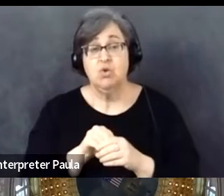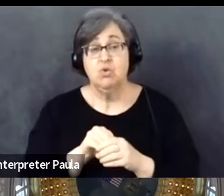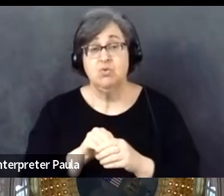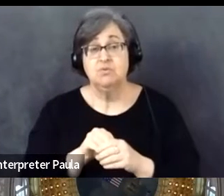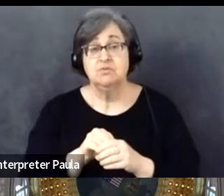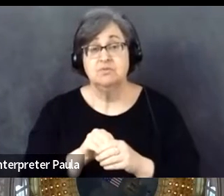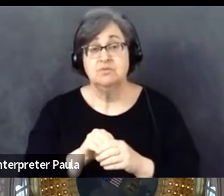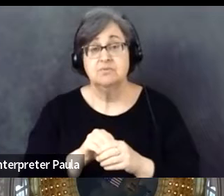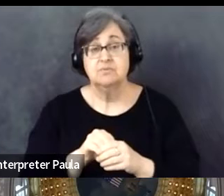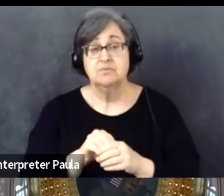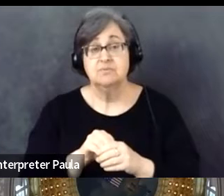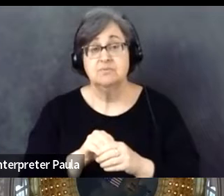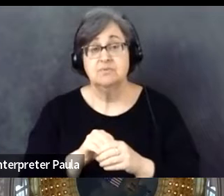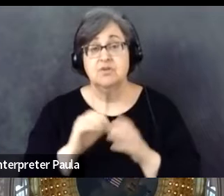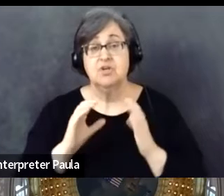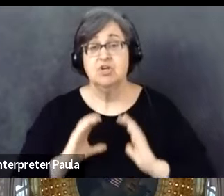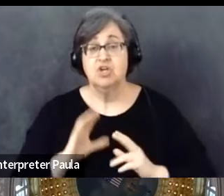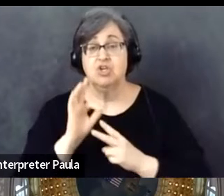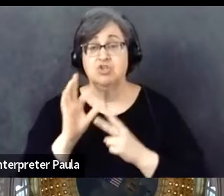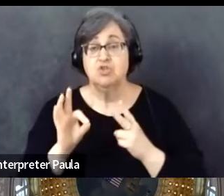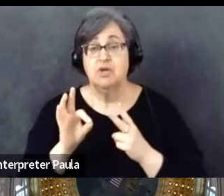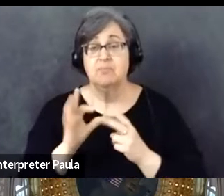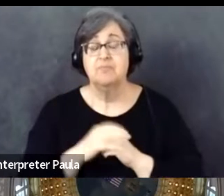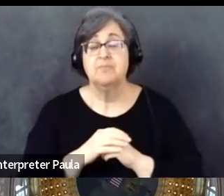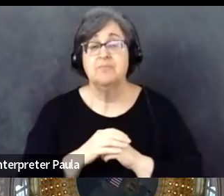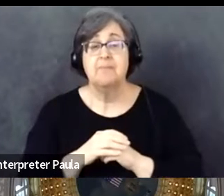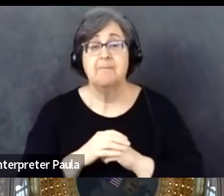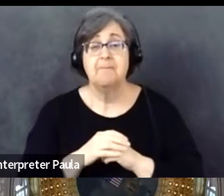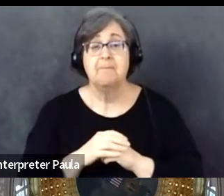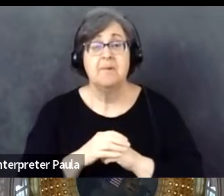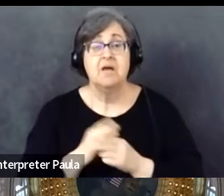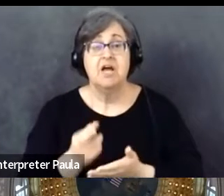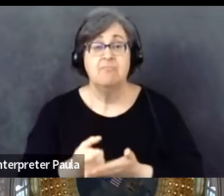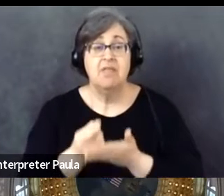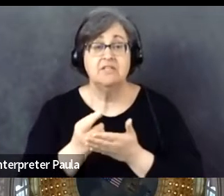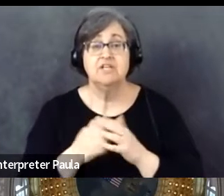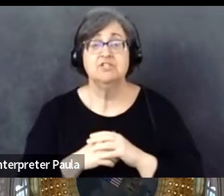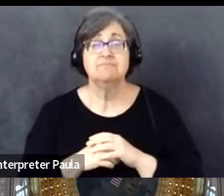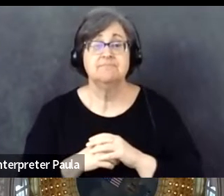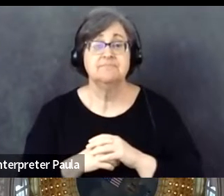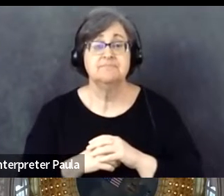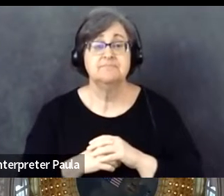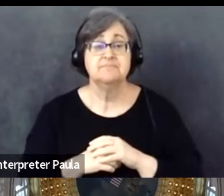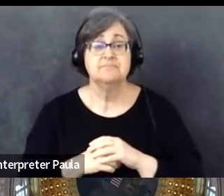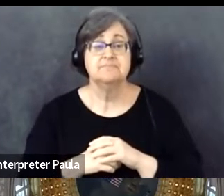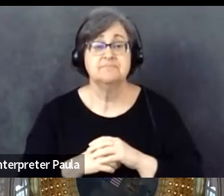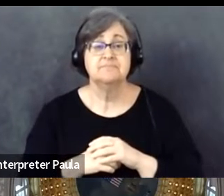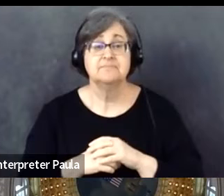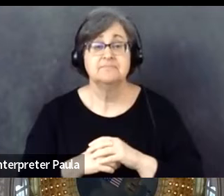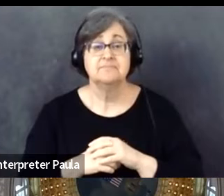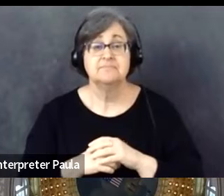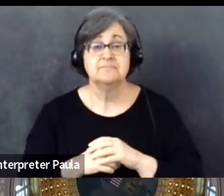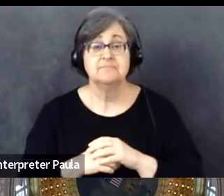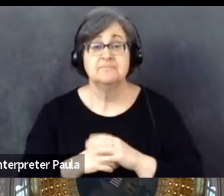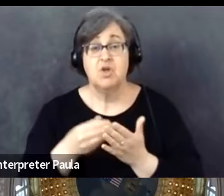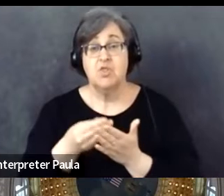the consumer choice options. It includes habilitation. And so